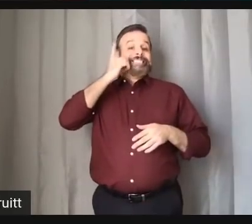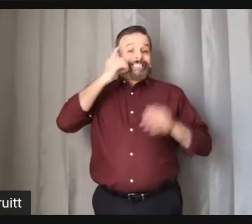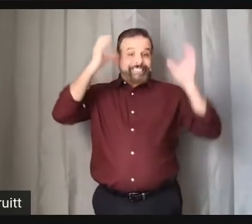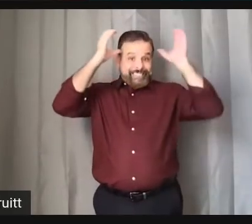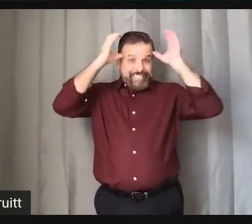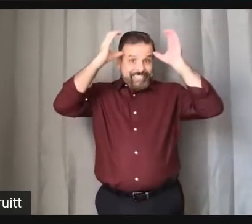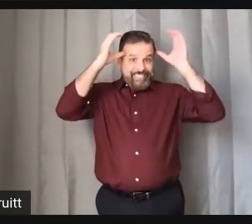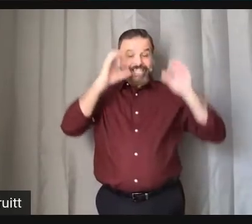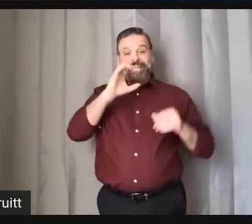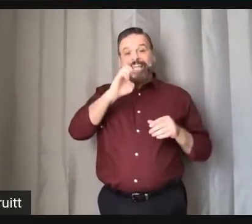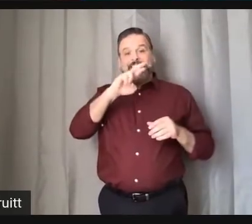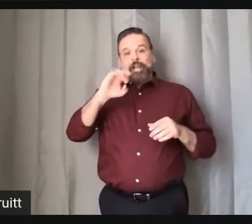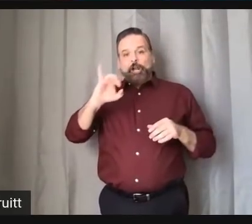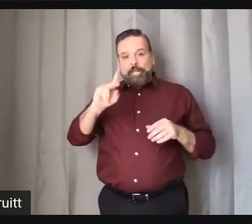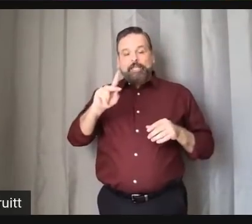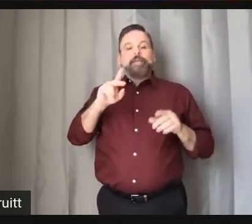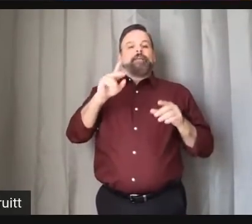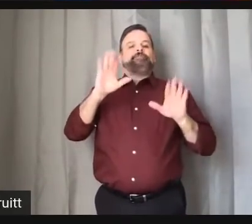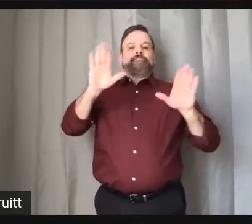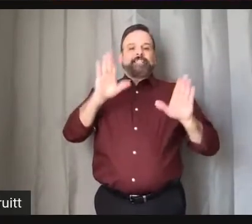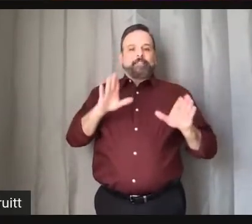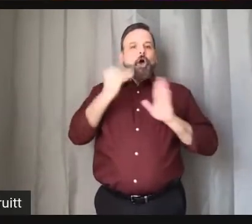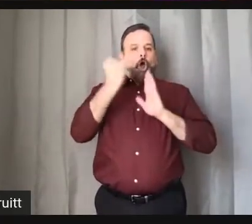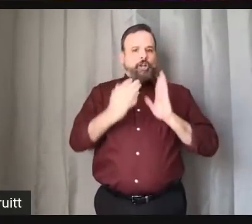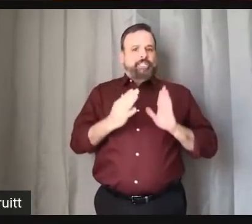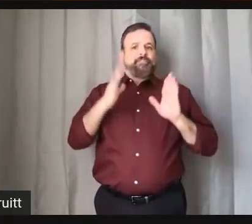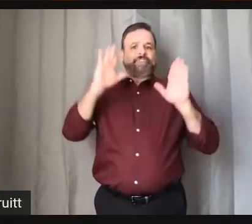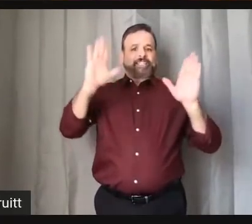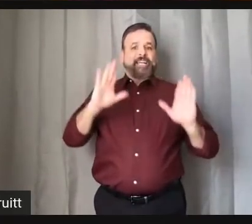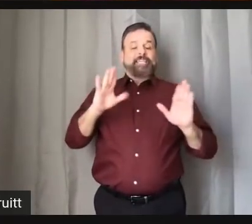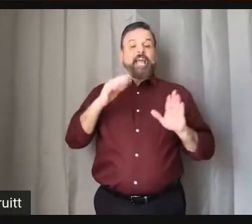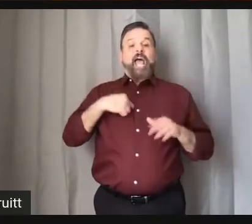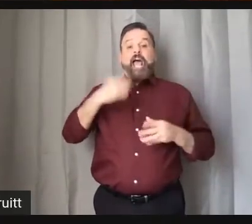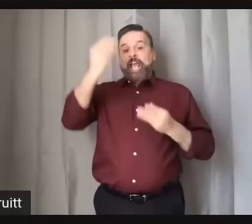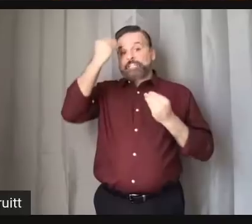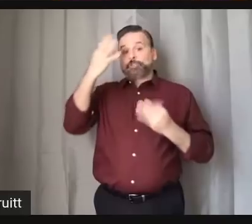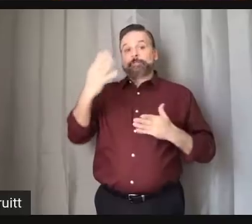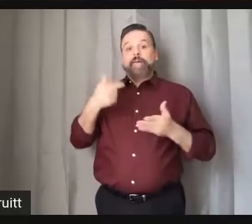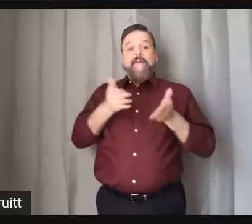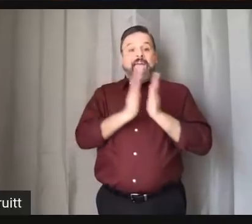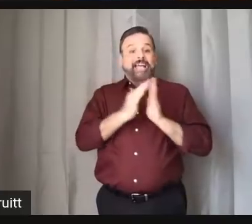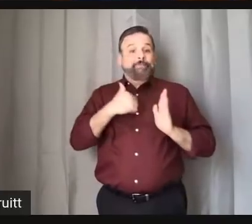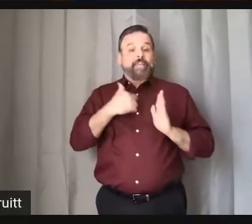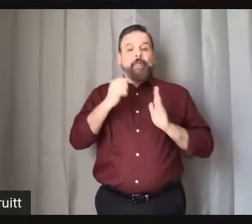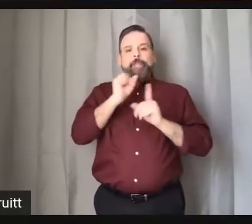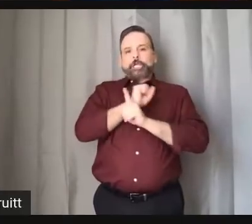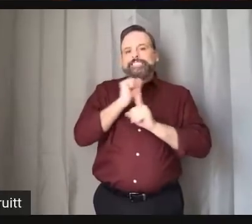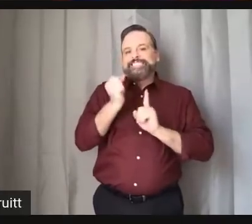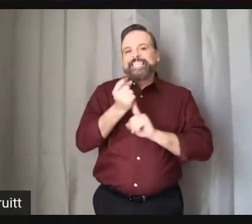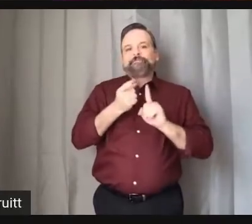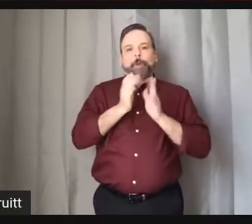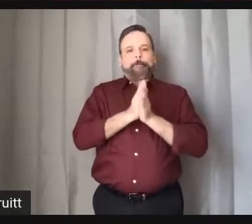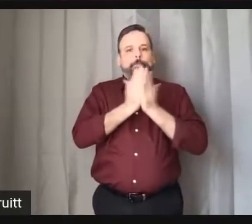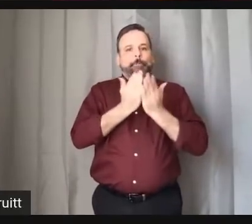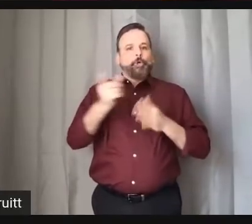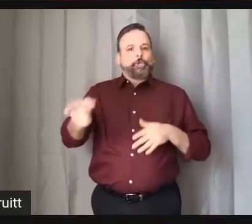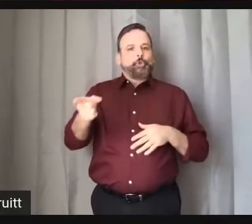did a fantastic job. The only thing I told them, you know, they asked me like, hey, is there a scene from the book that